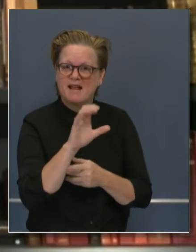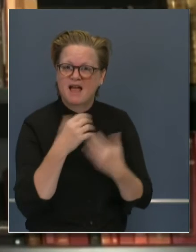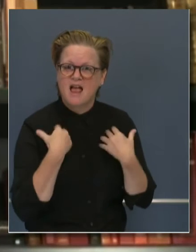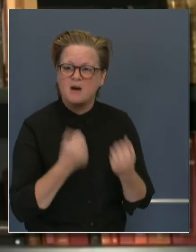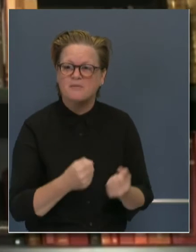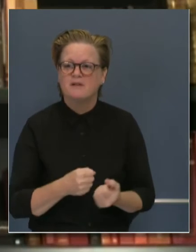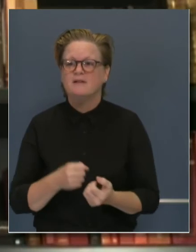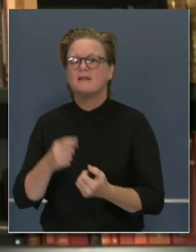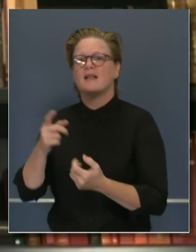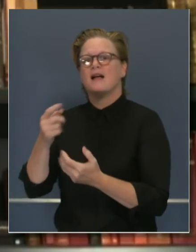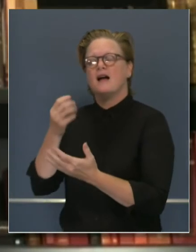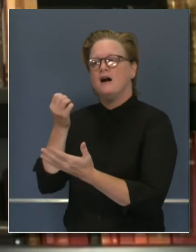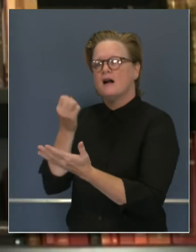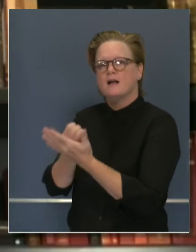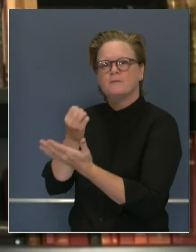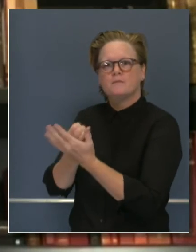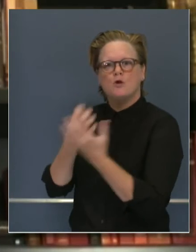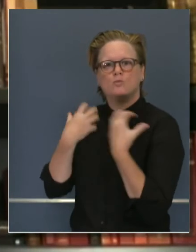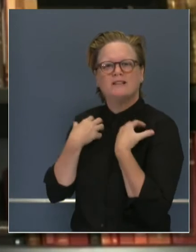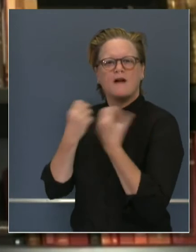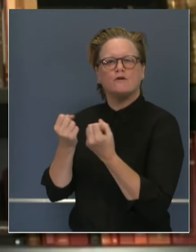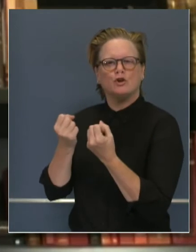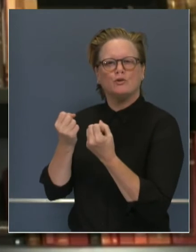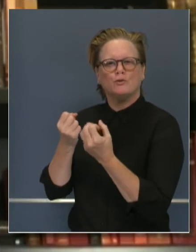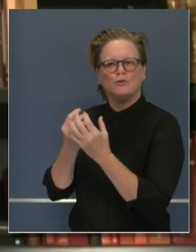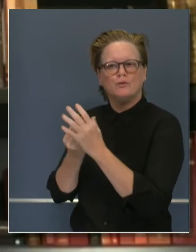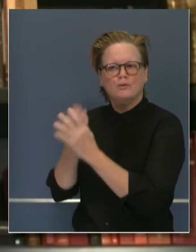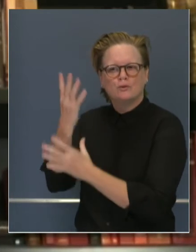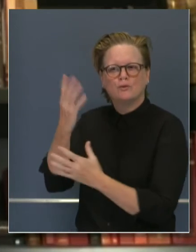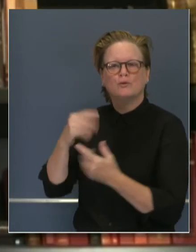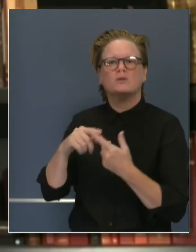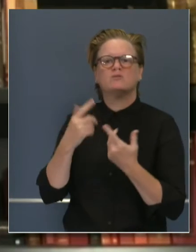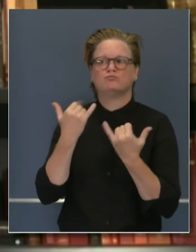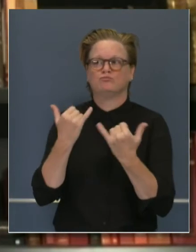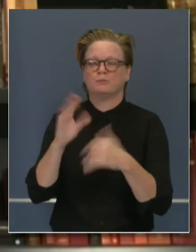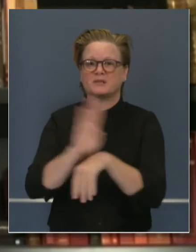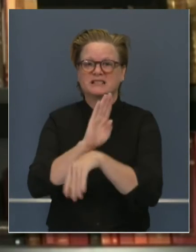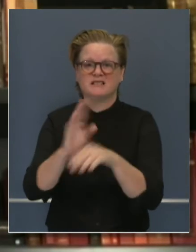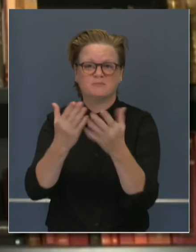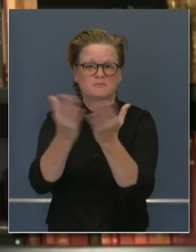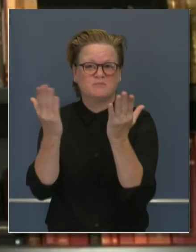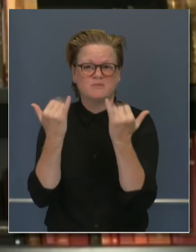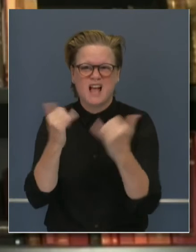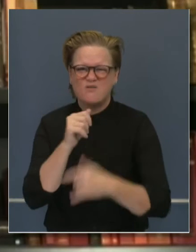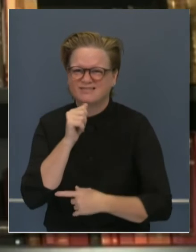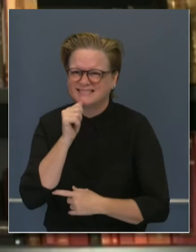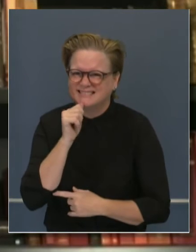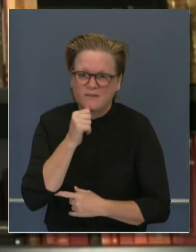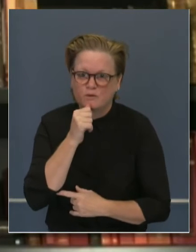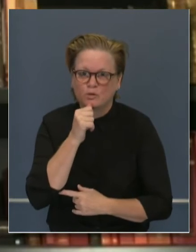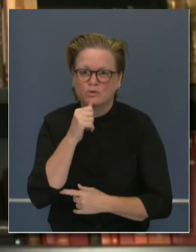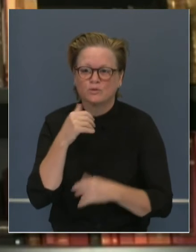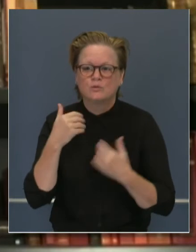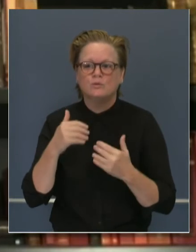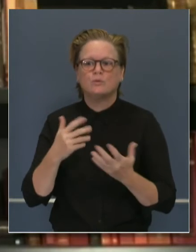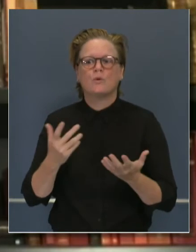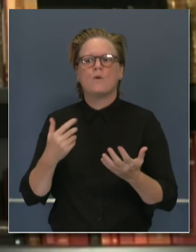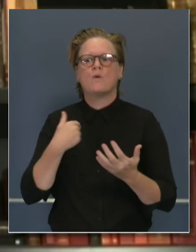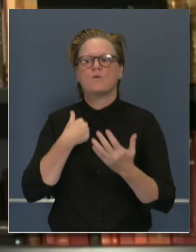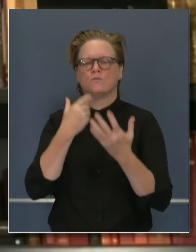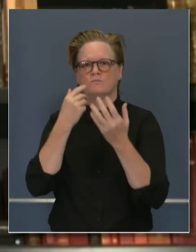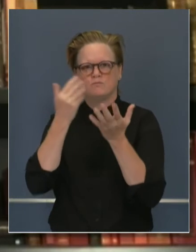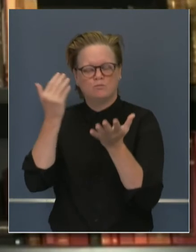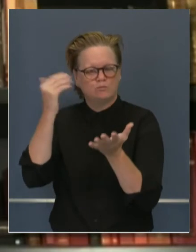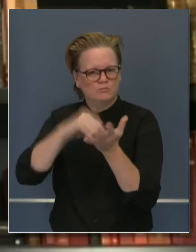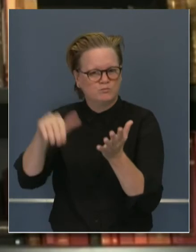women all up and down the state of California. I said that last week, and I'd be remiss if not repeating that today, and you'll hear me repeat that